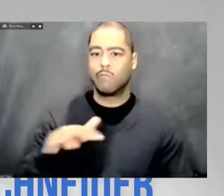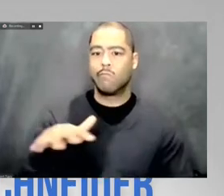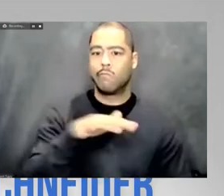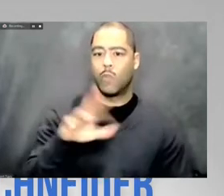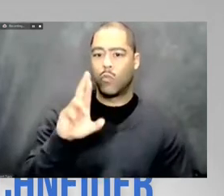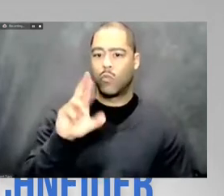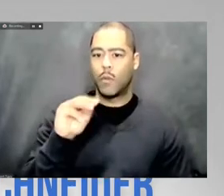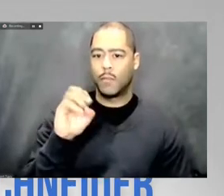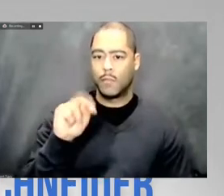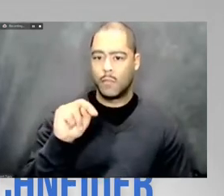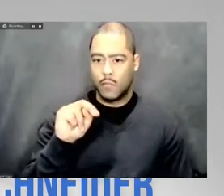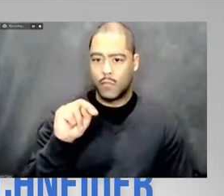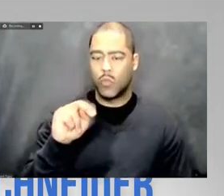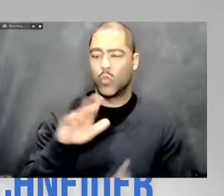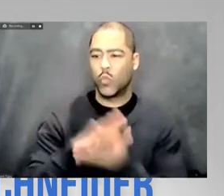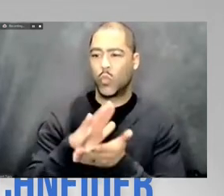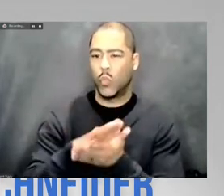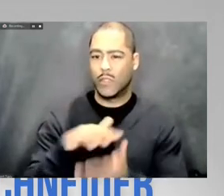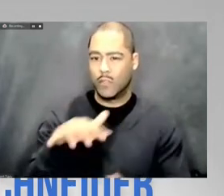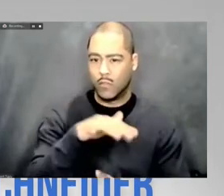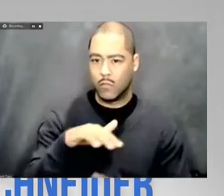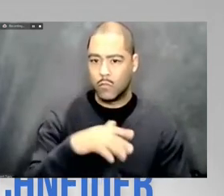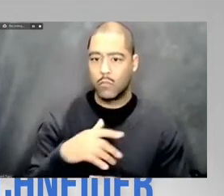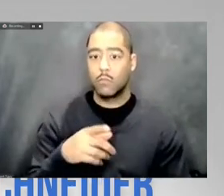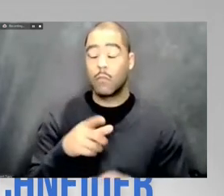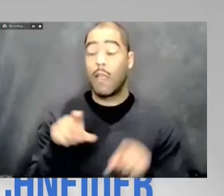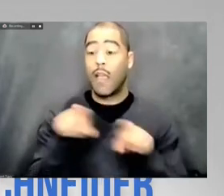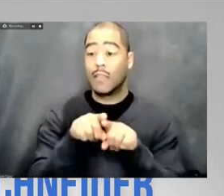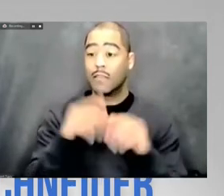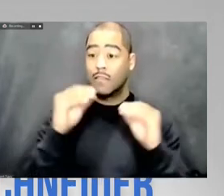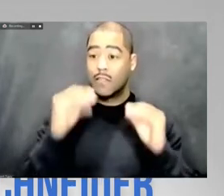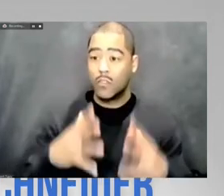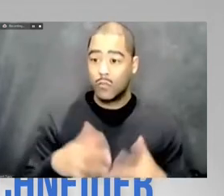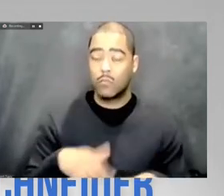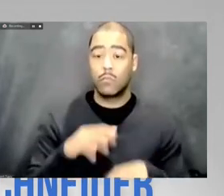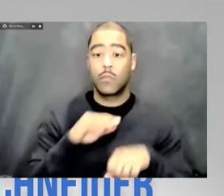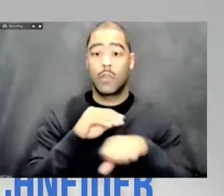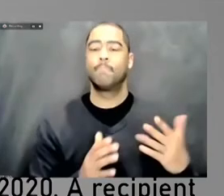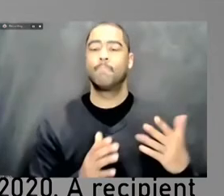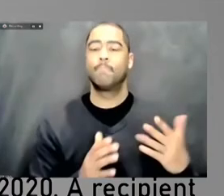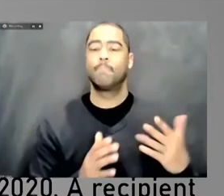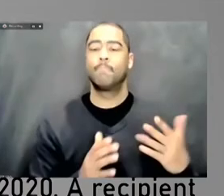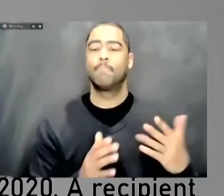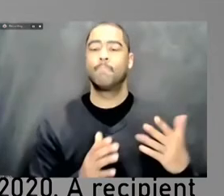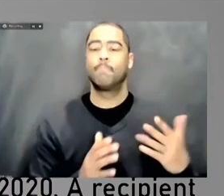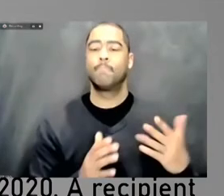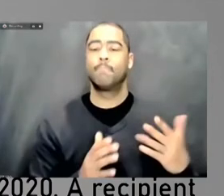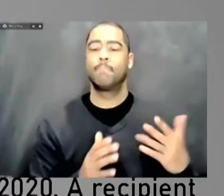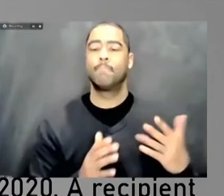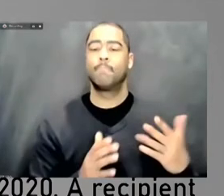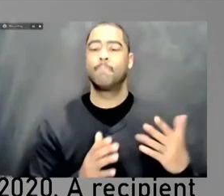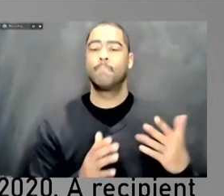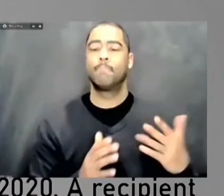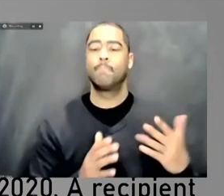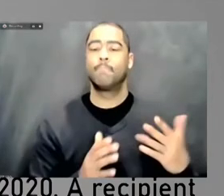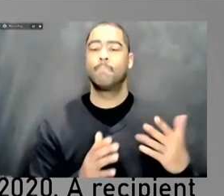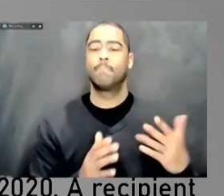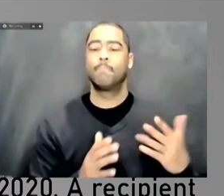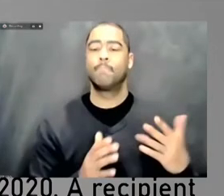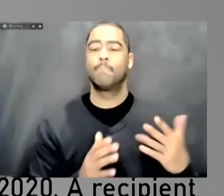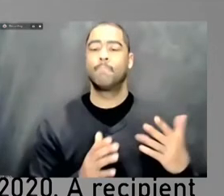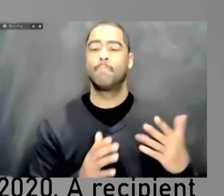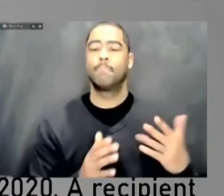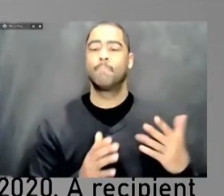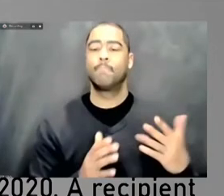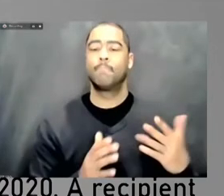teacher, counselor, and school administrator, and we were so fortunate to have her as a judge. But I really am excited